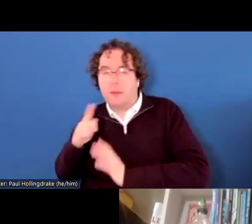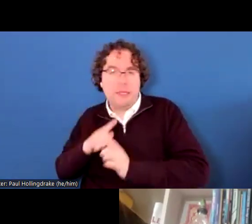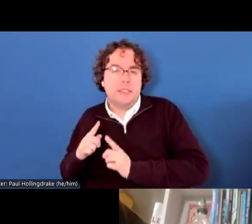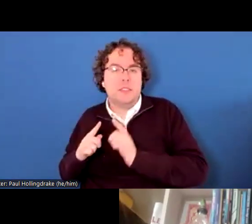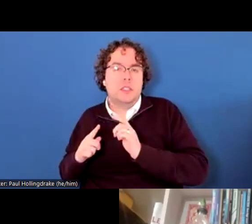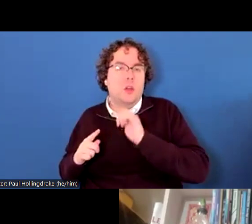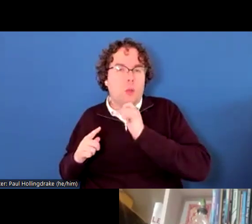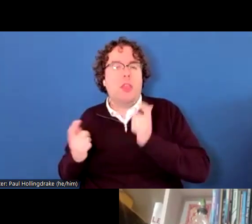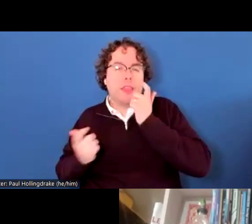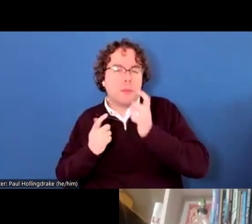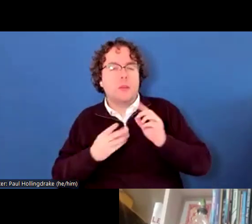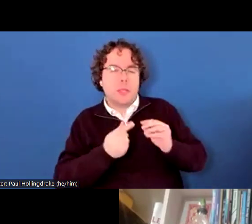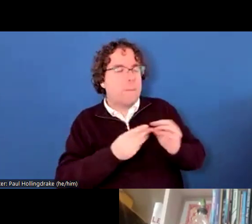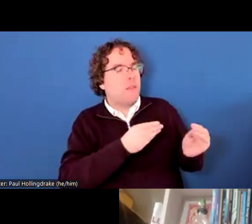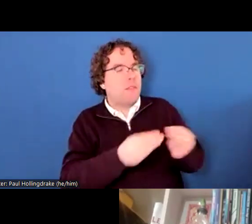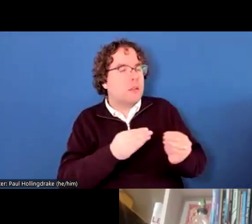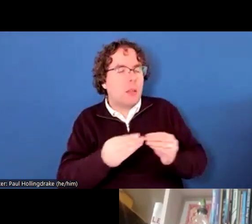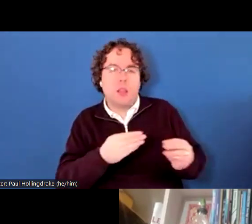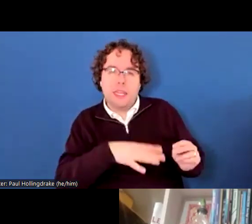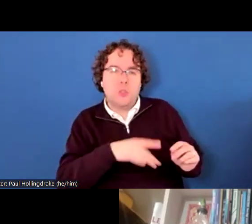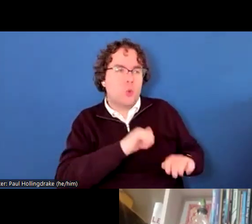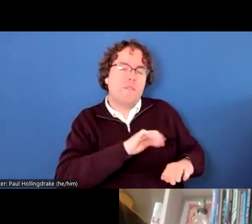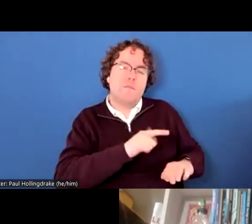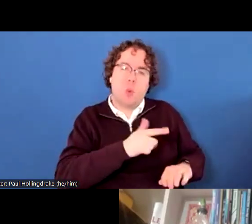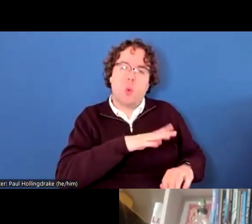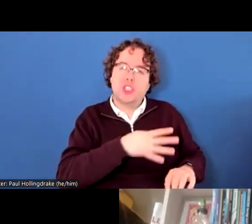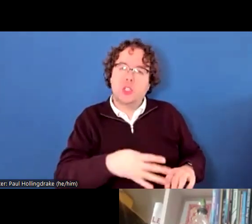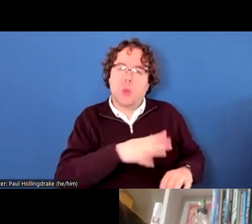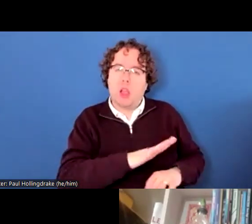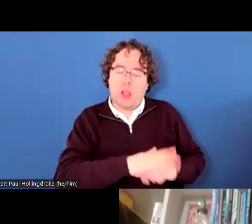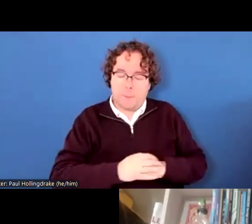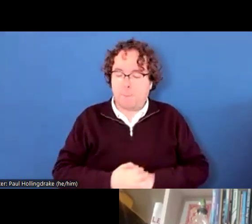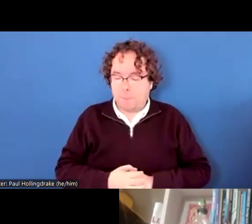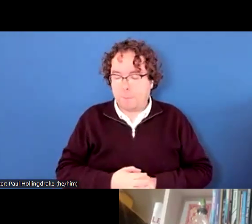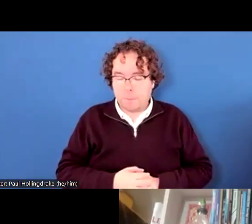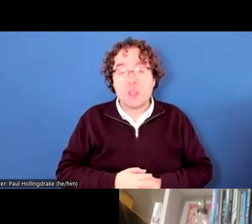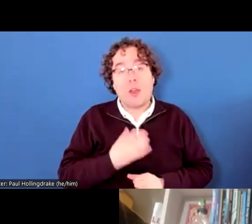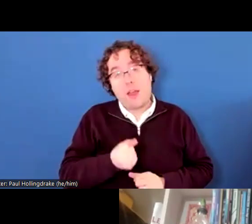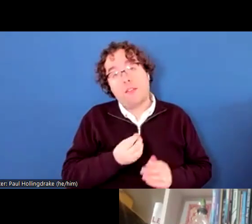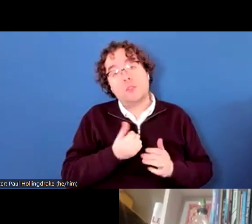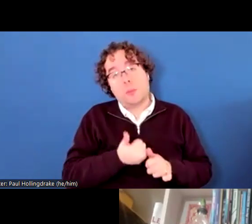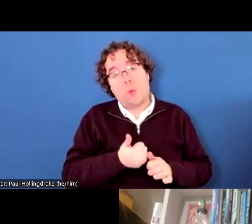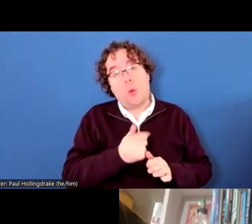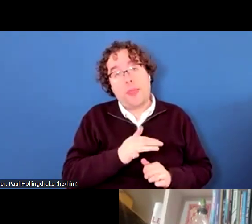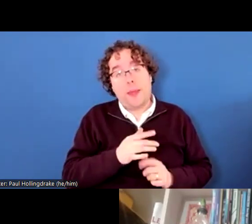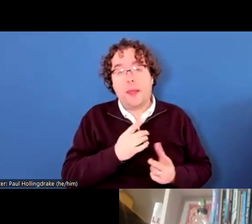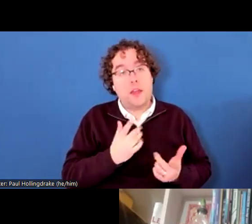the flex that you might need to think about within your scheduling as well. So there are some support that we can put in